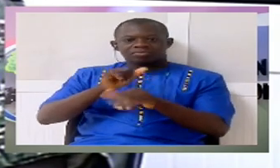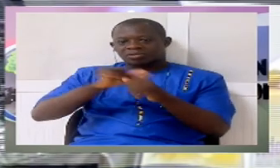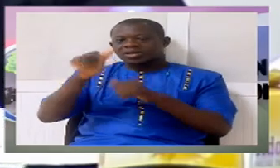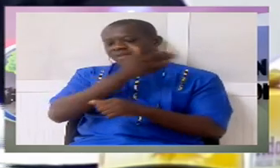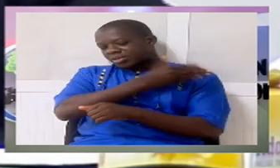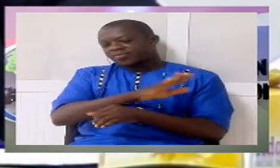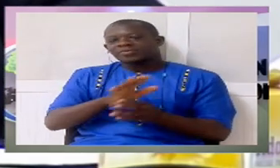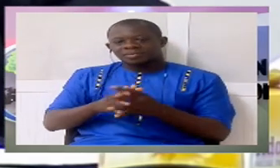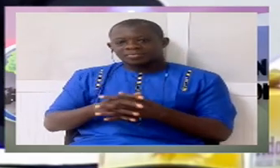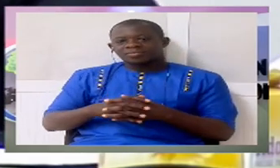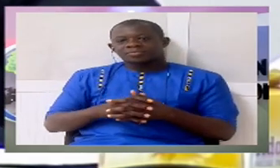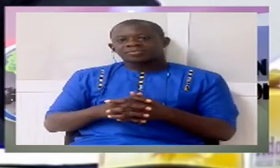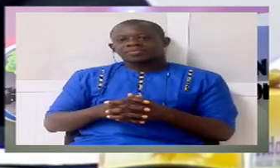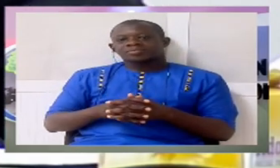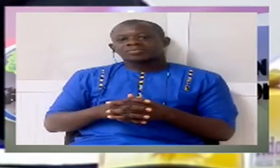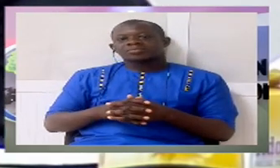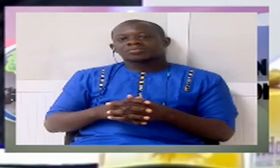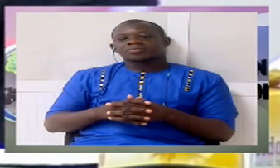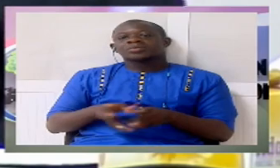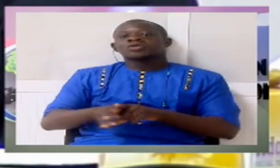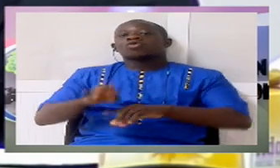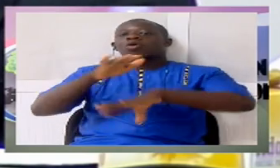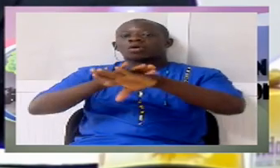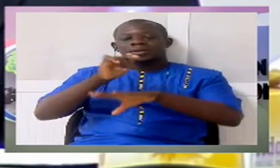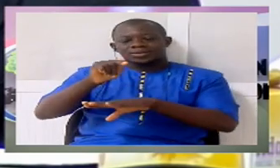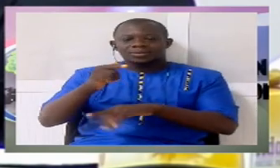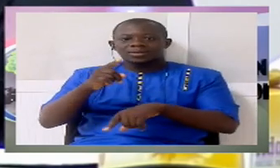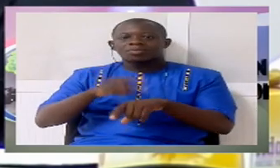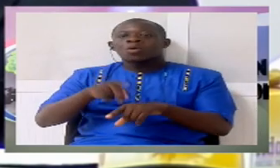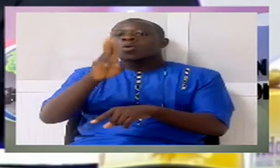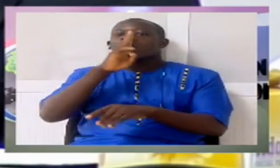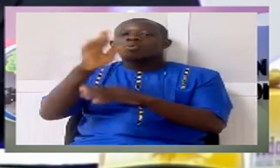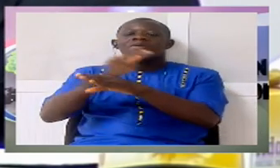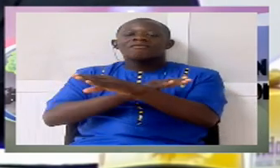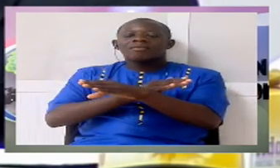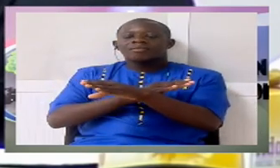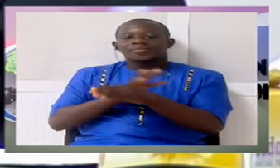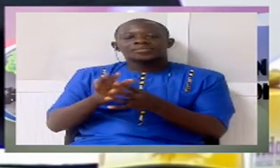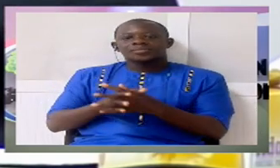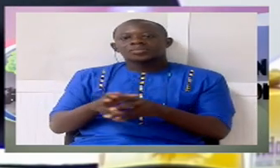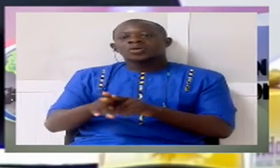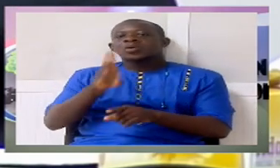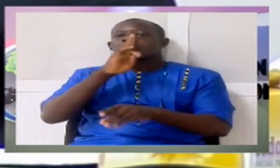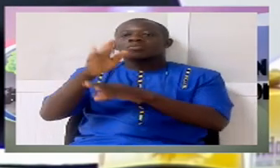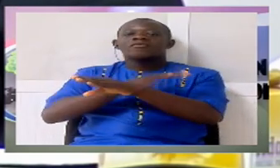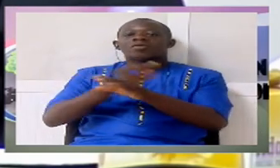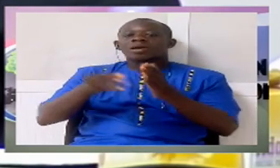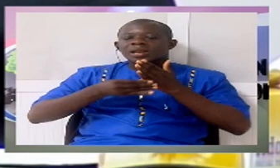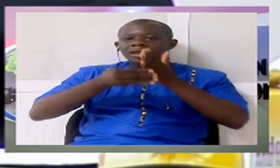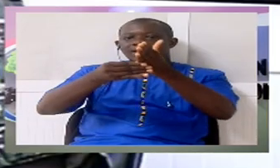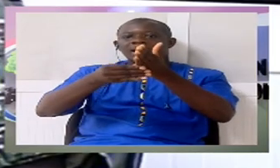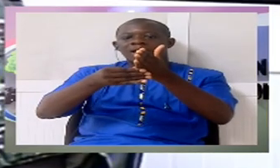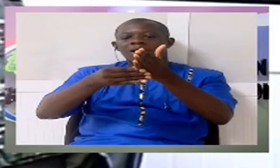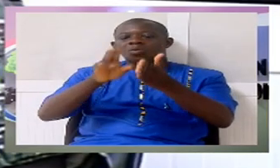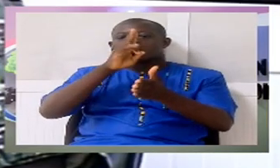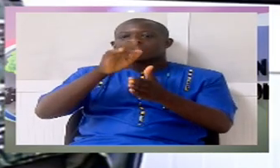Let me leave the point and move on. So on this occasion, who was the convoy commander? Jamono